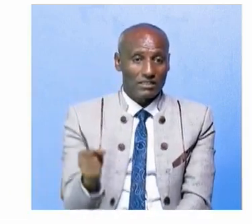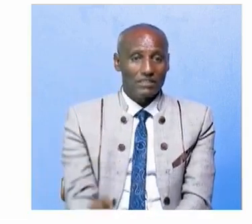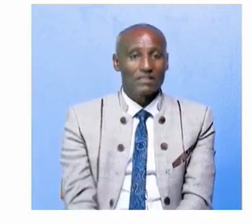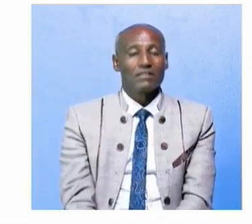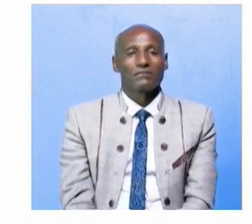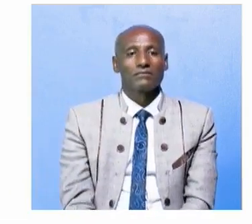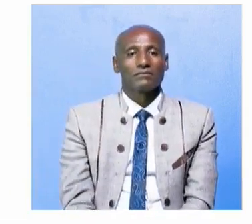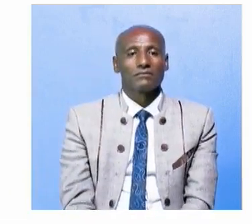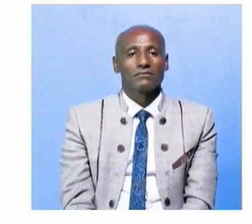as I'm